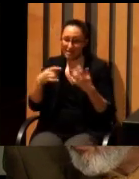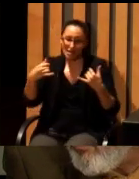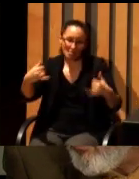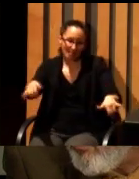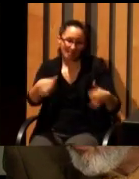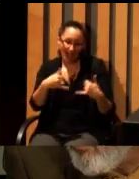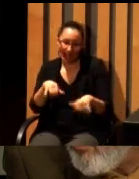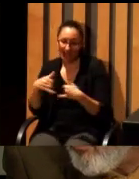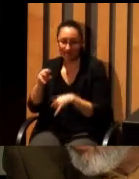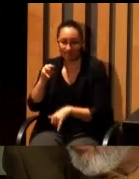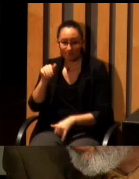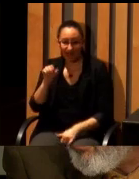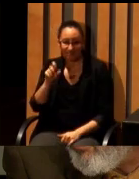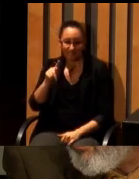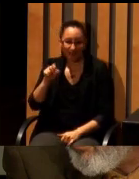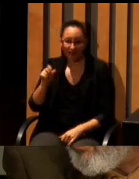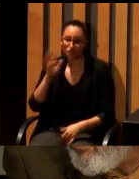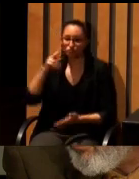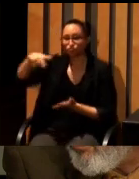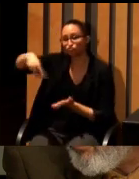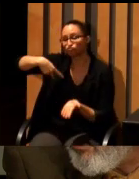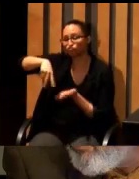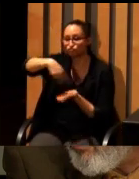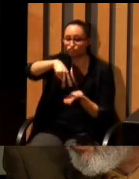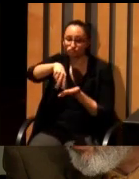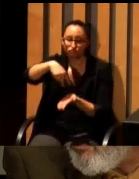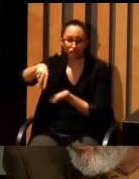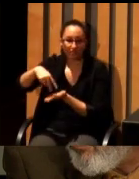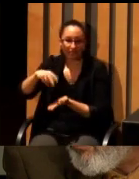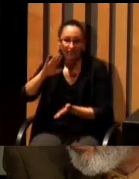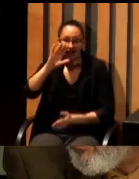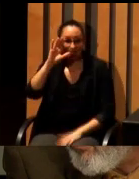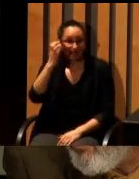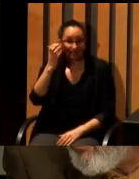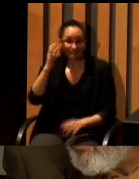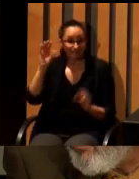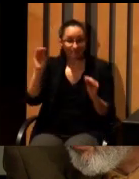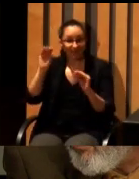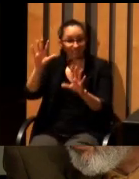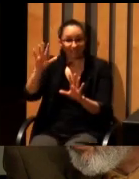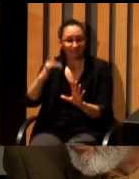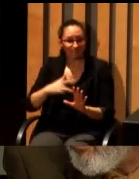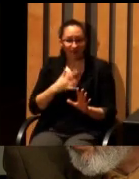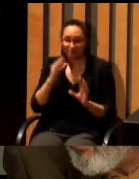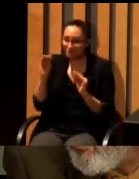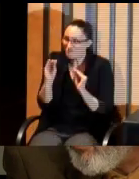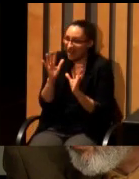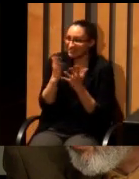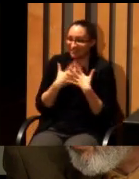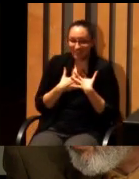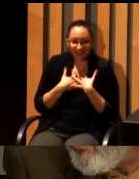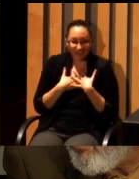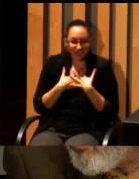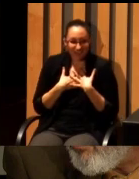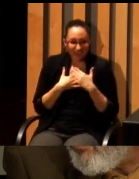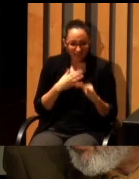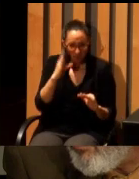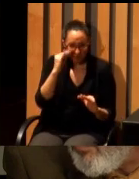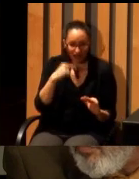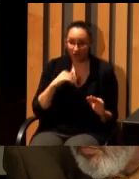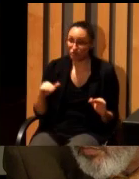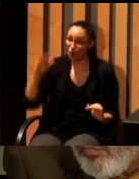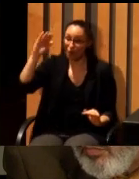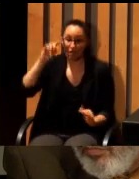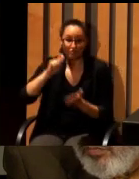all seemed like so much magic to a boy who would one day grow up to be a sports writer. In my mind's eye, I can still see